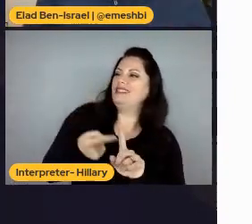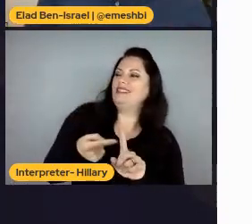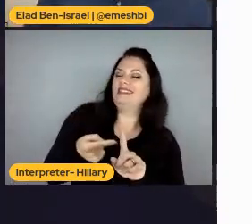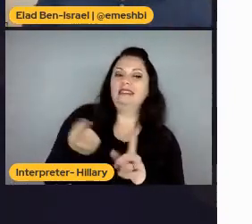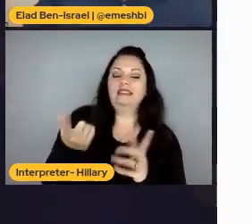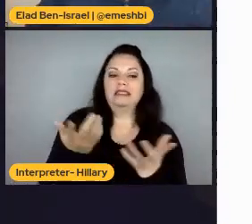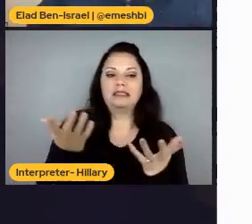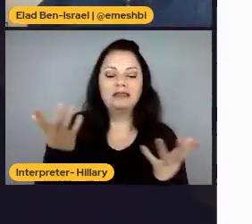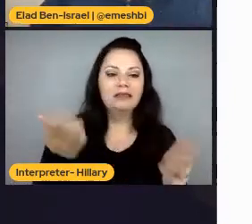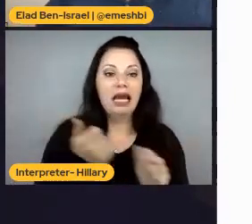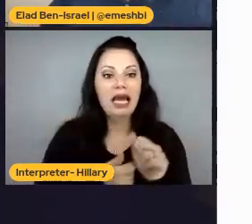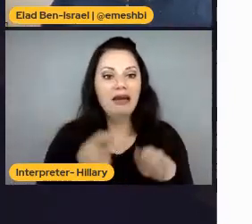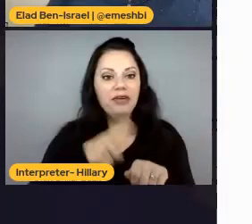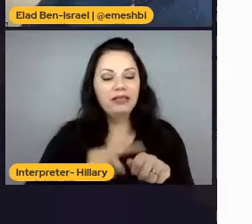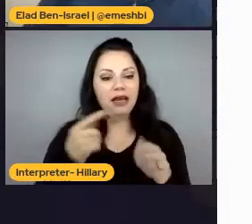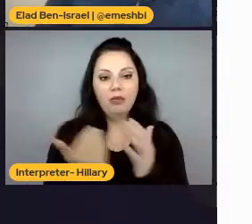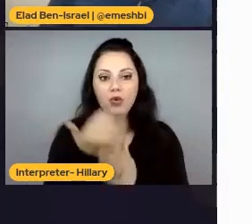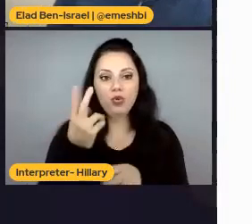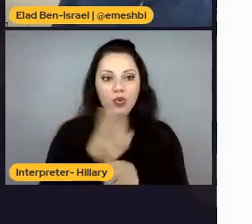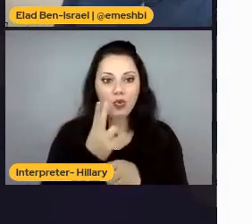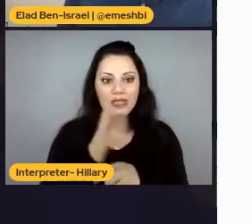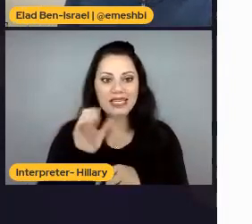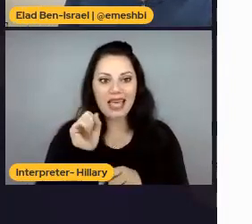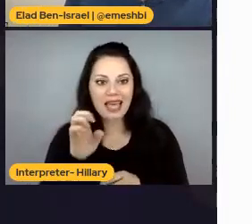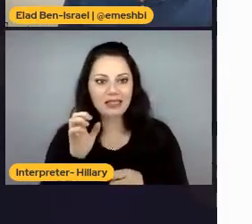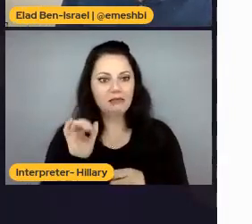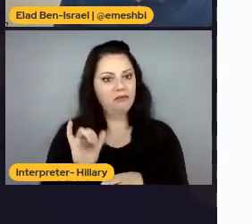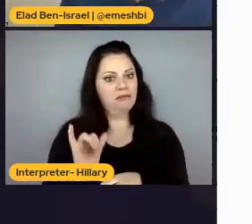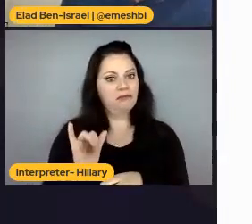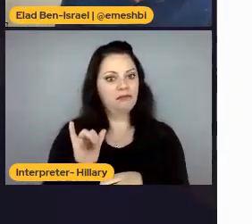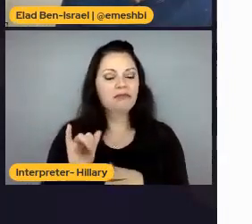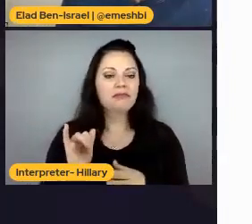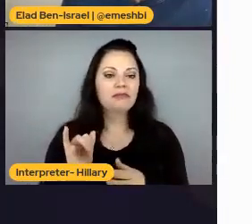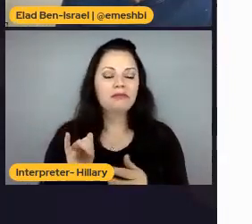time there's some new use cases and some new